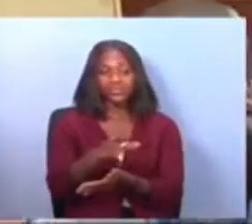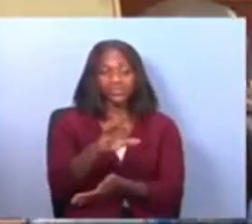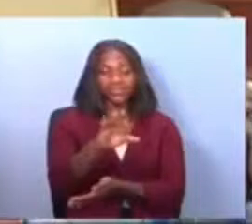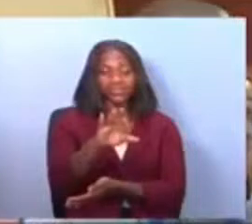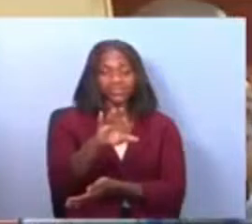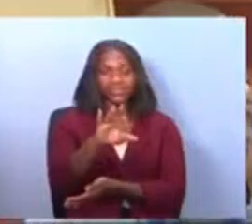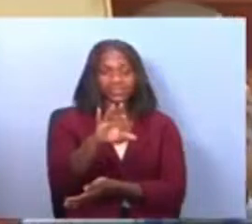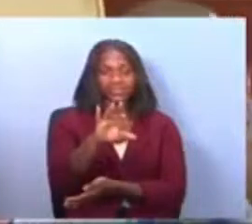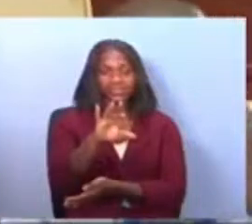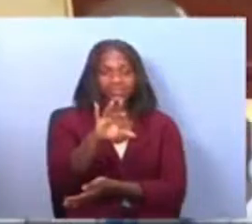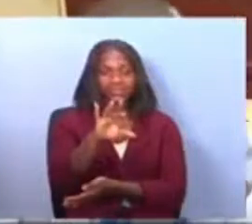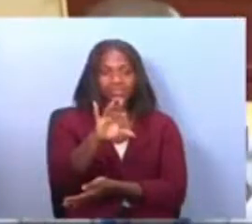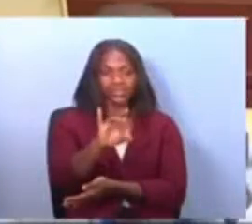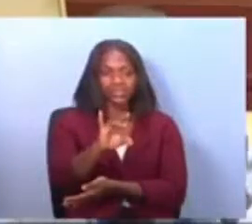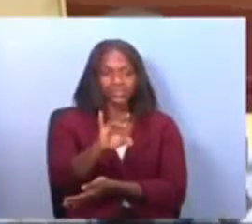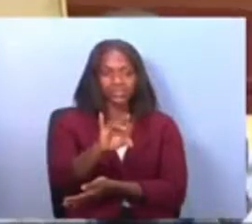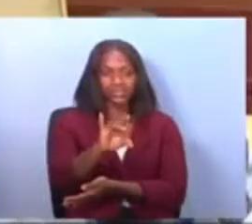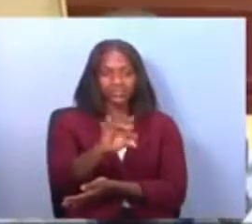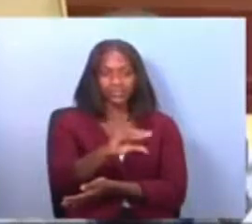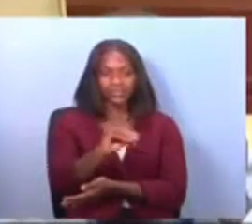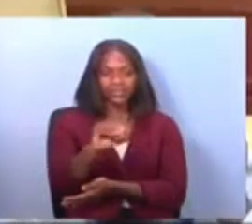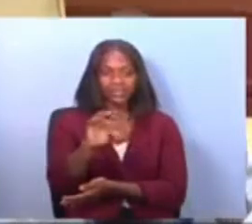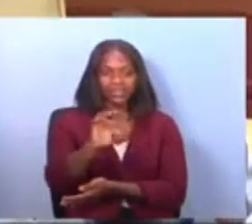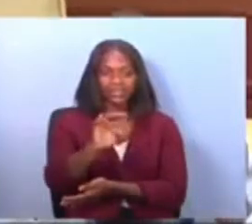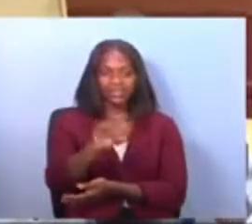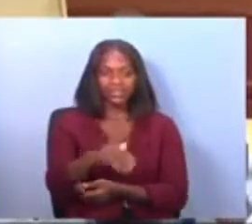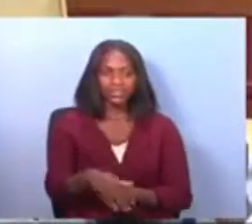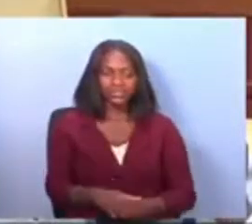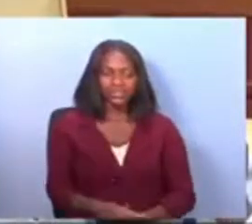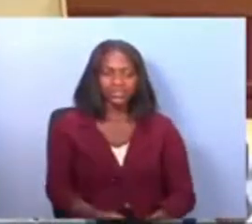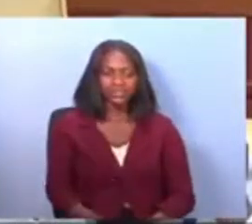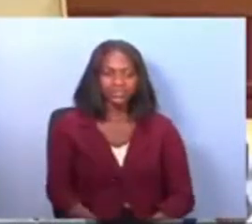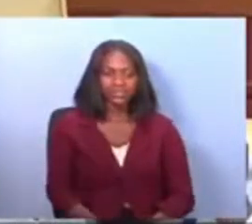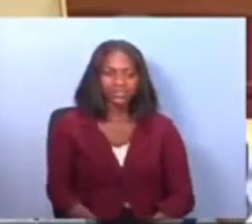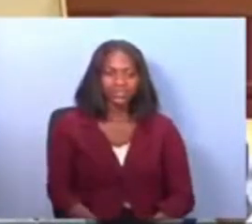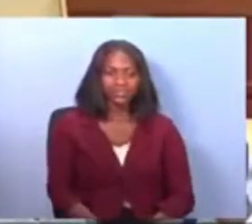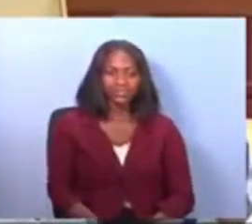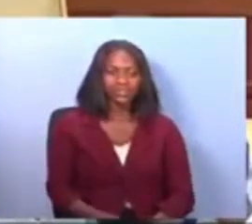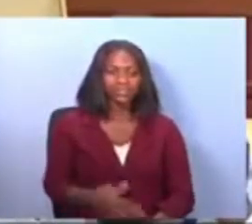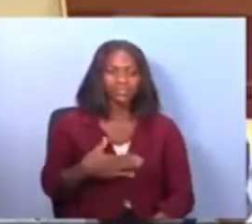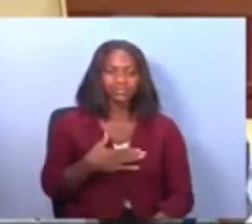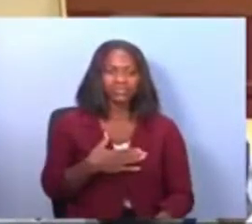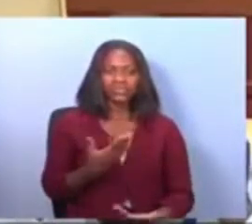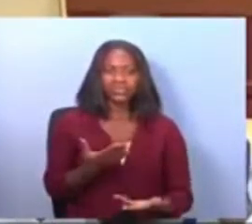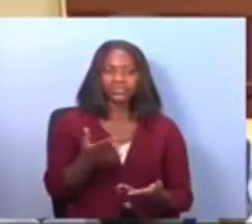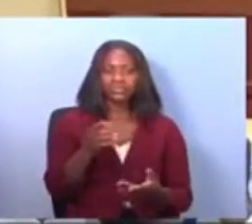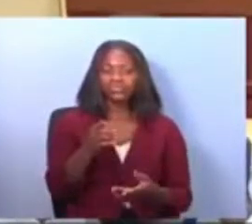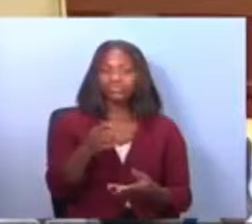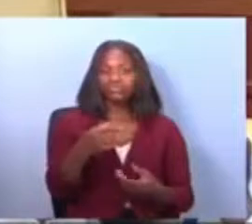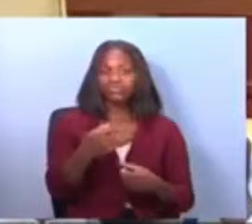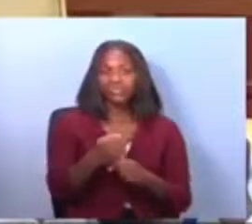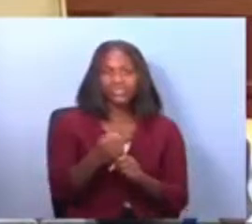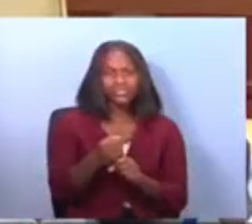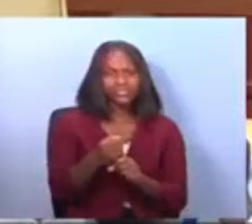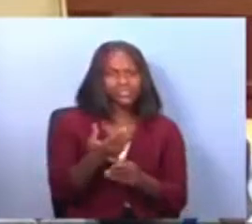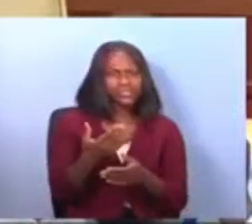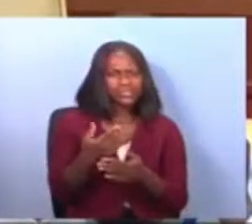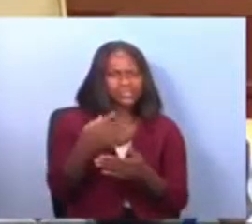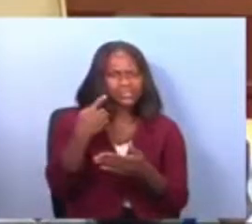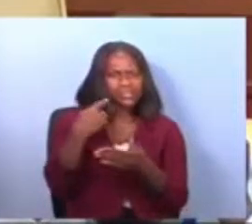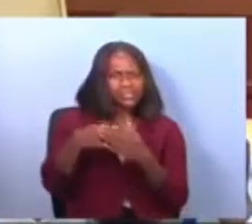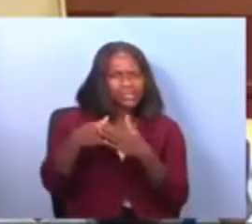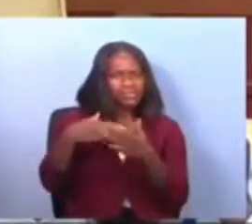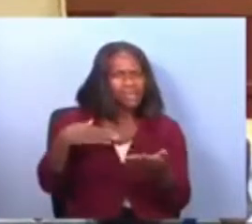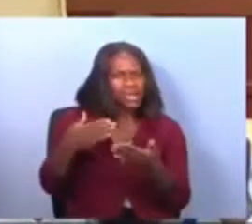7-8, where we're doing the corrections and the... Honourable member, you are taking us back to page 7. It's a general observation,